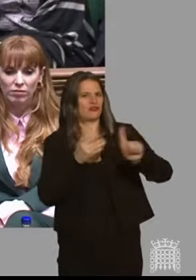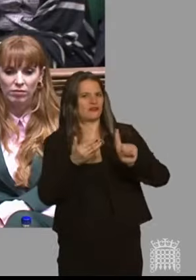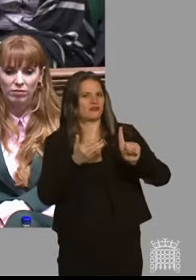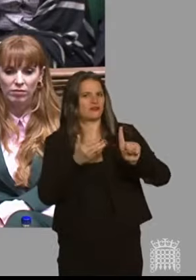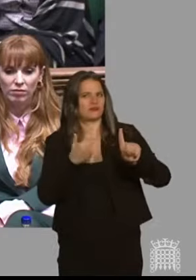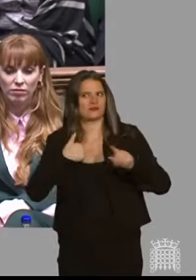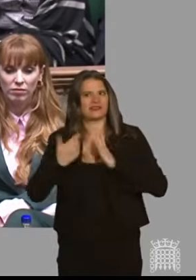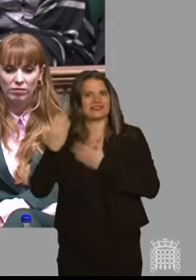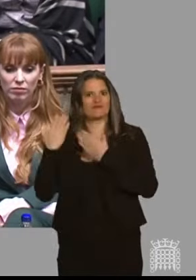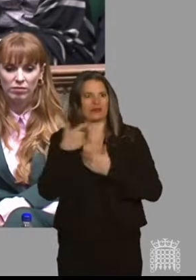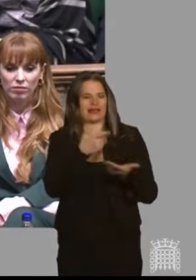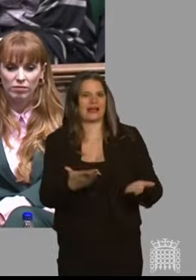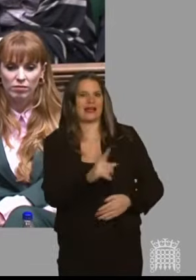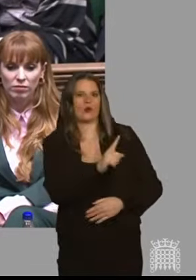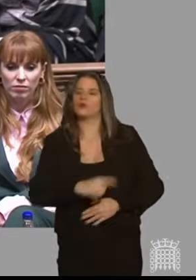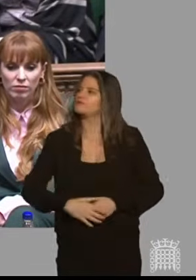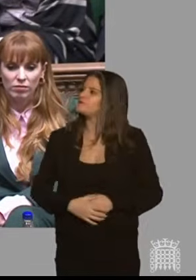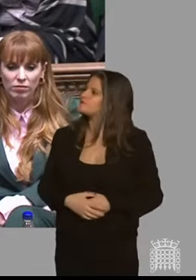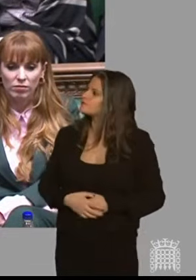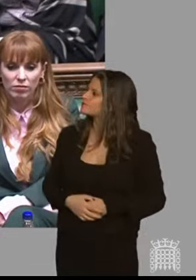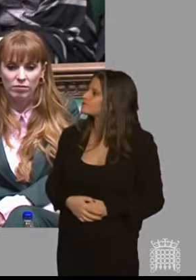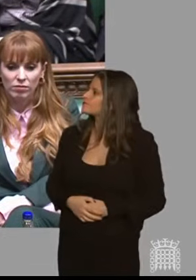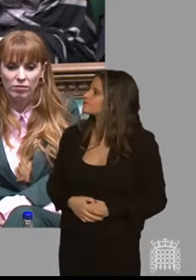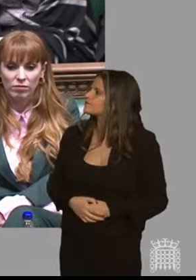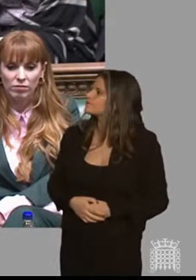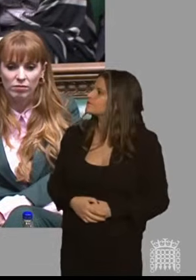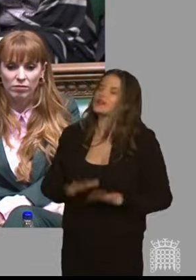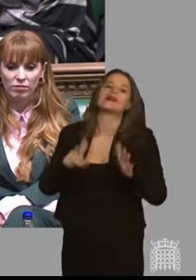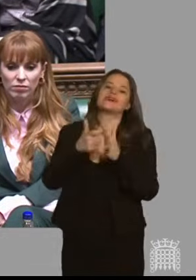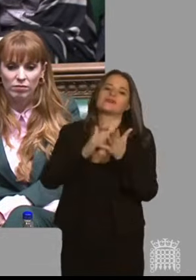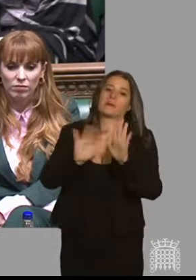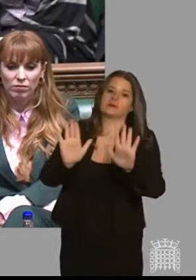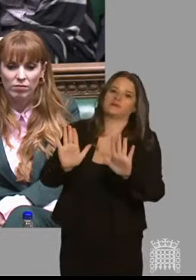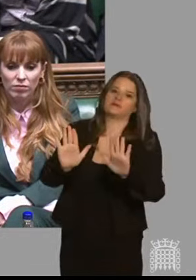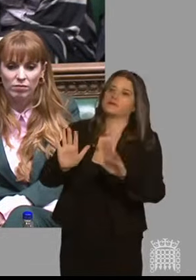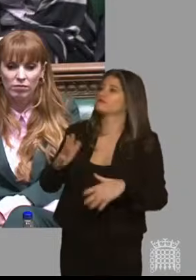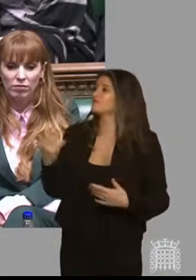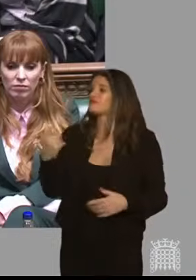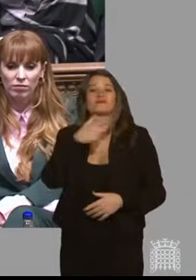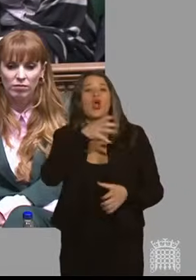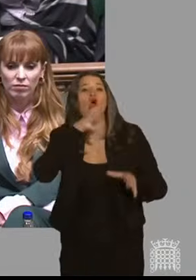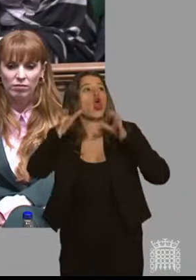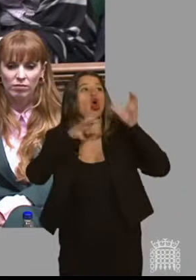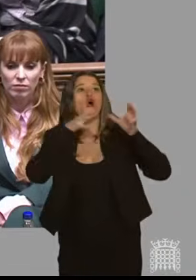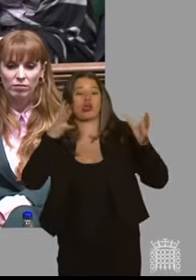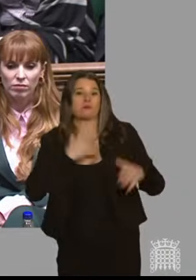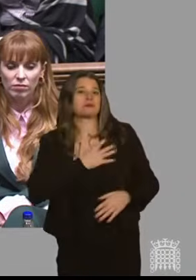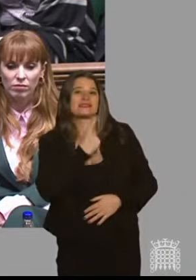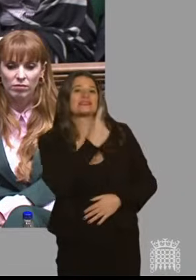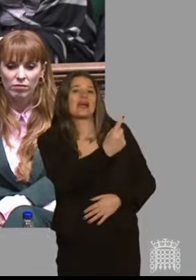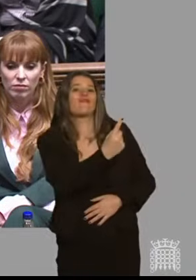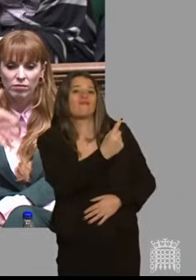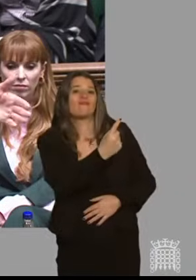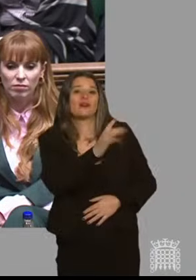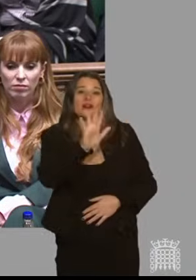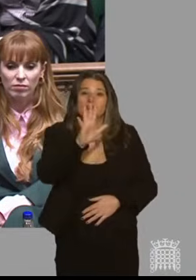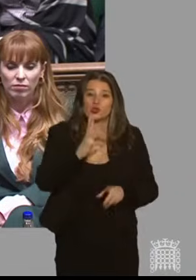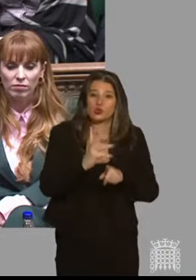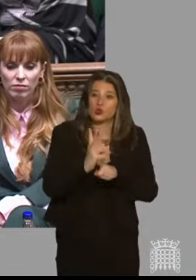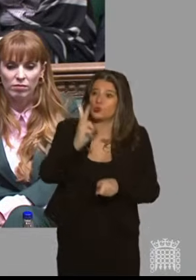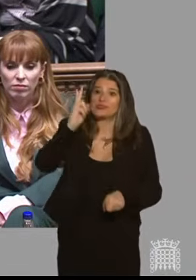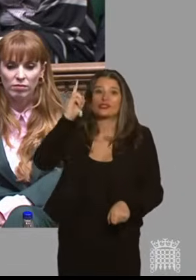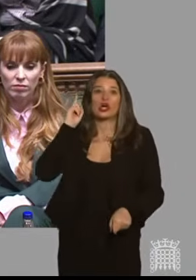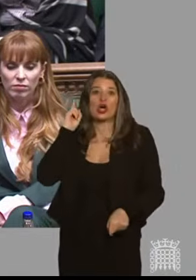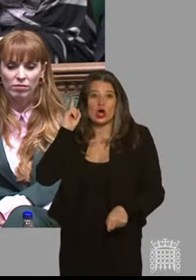Islamophobia, and now the member for Ashfield is warming up the opposition benches for them. And yesterday he sent